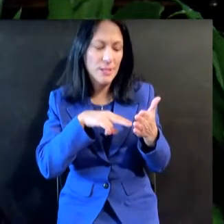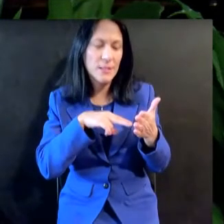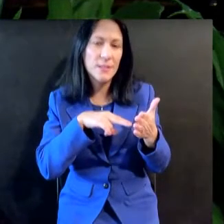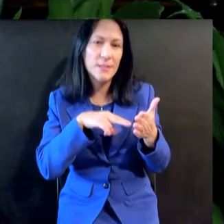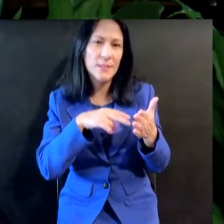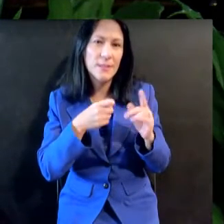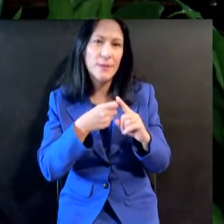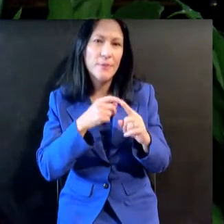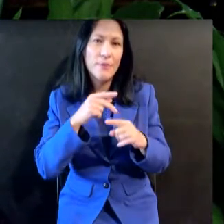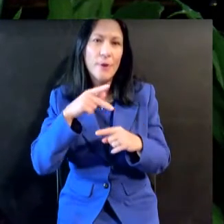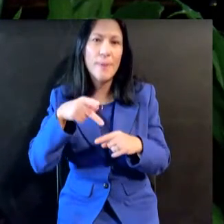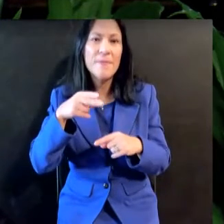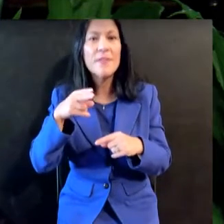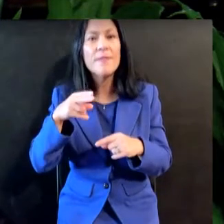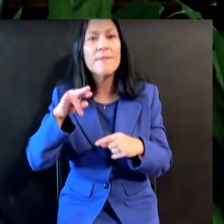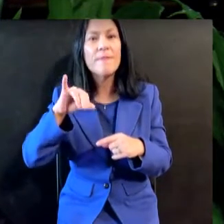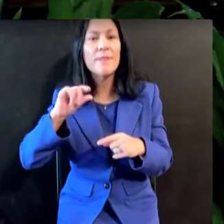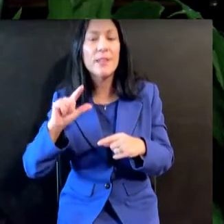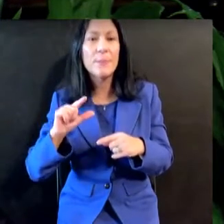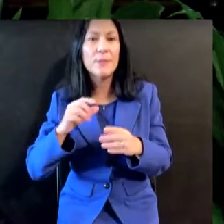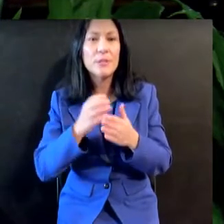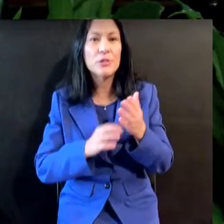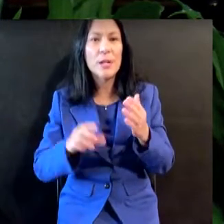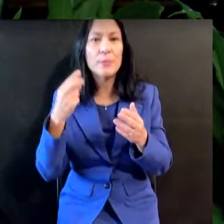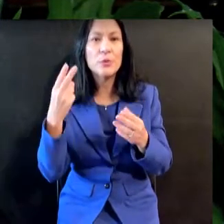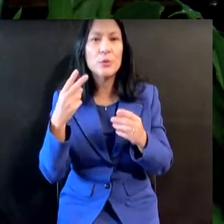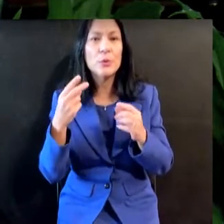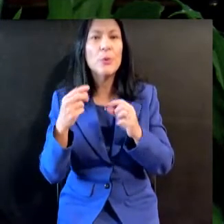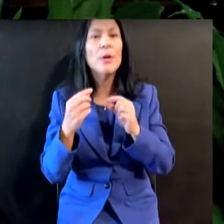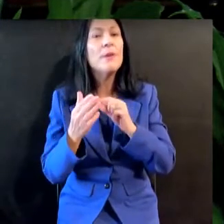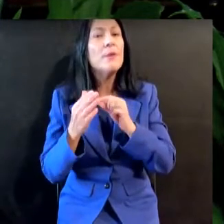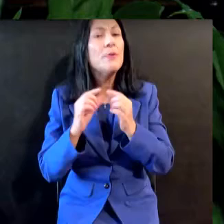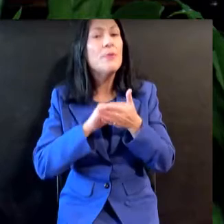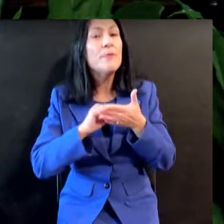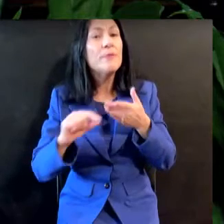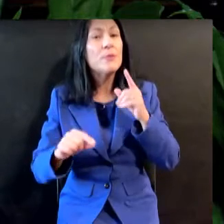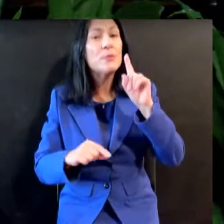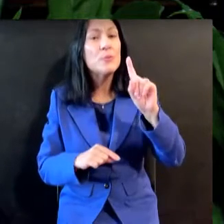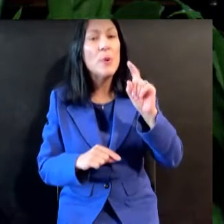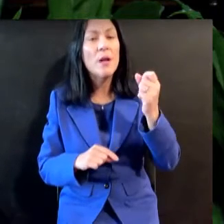from Philippians chapter 2, beginning with verse 1 through 11.